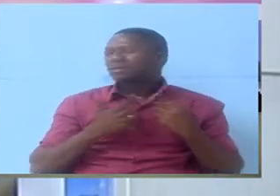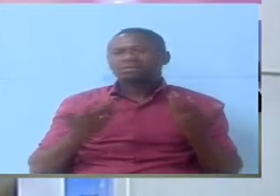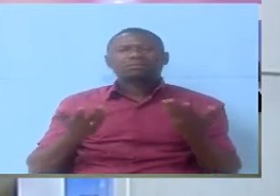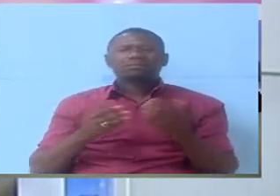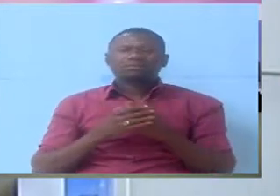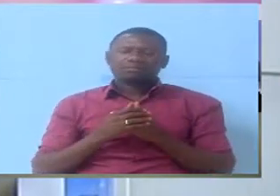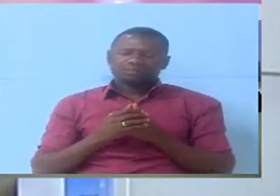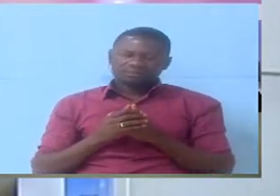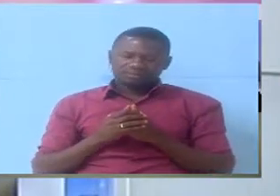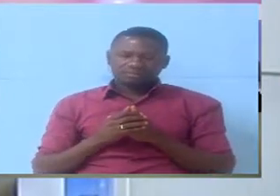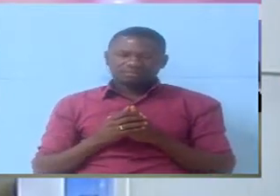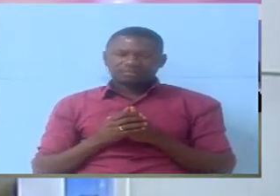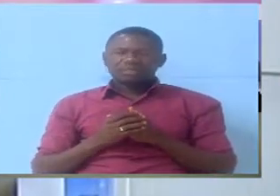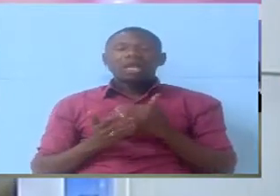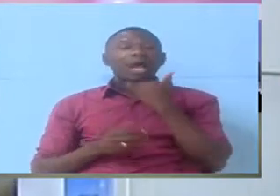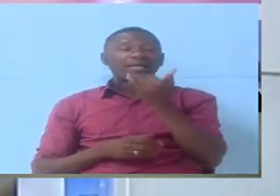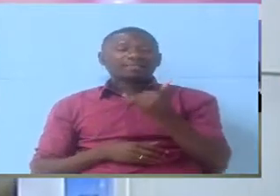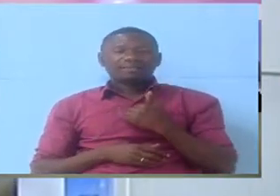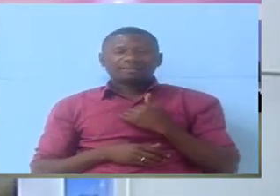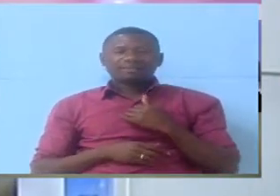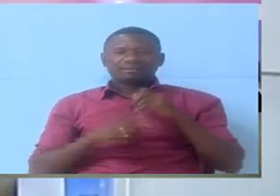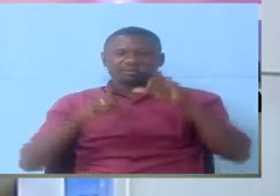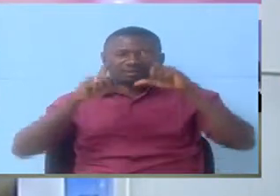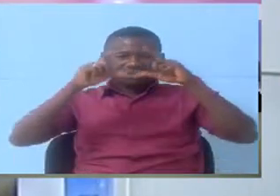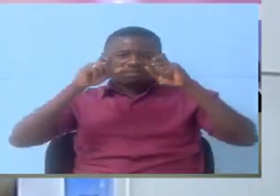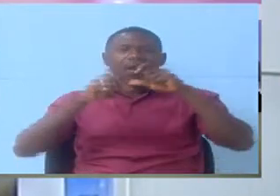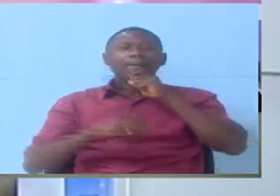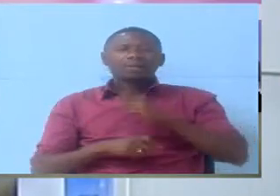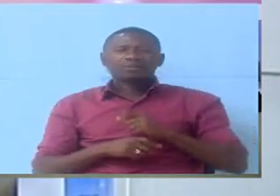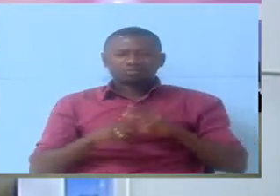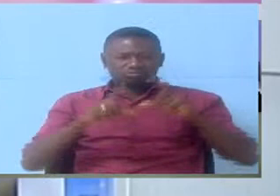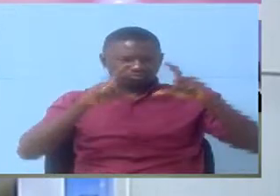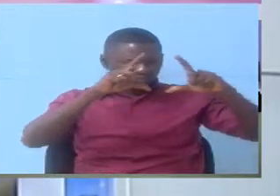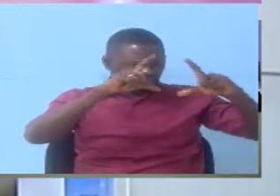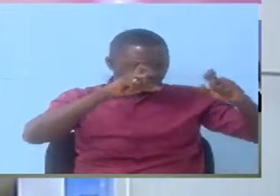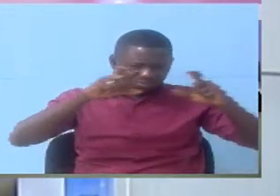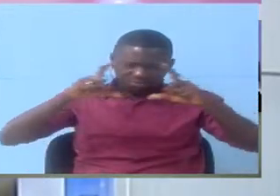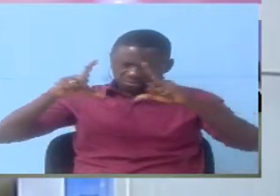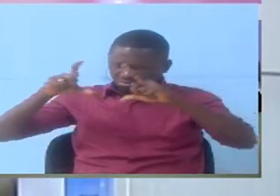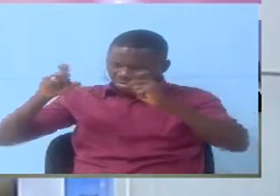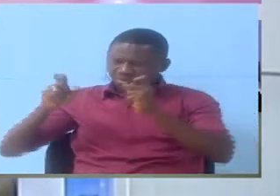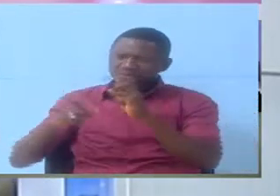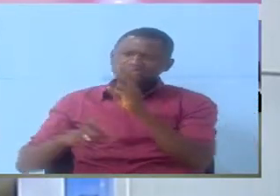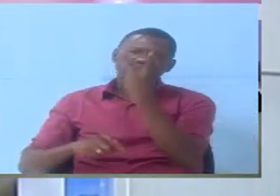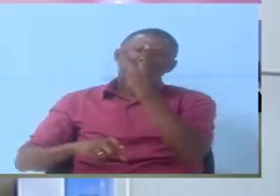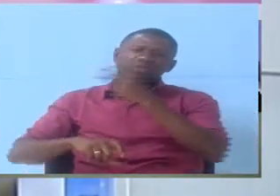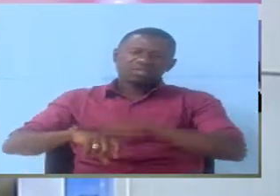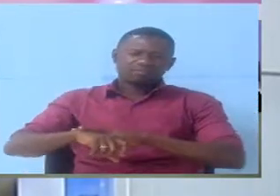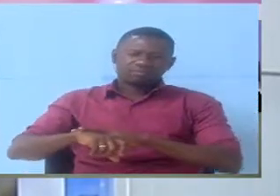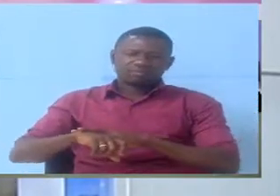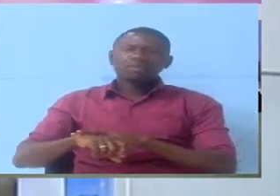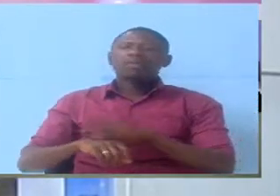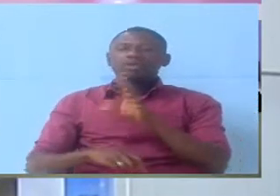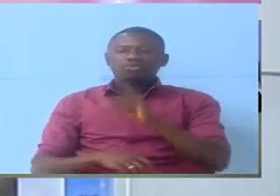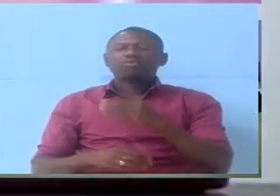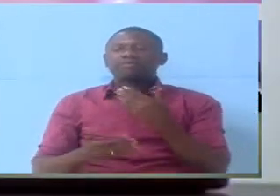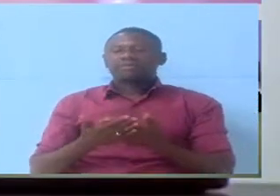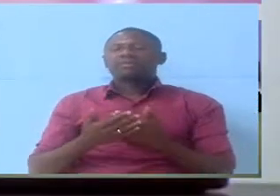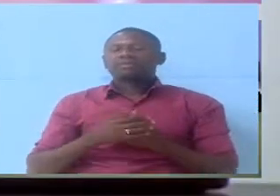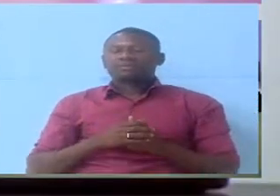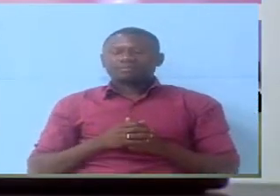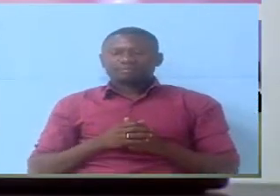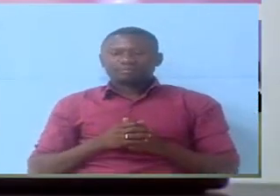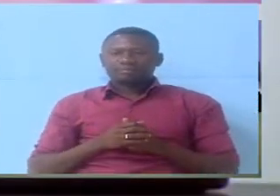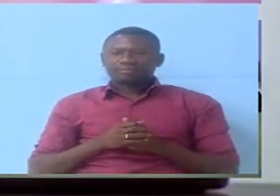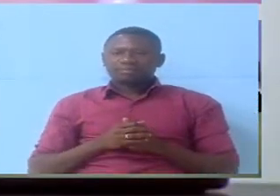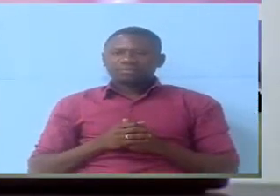So I asked the cameraman to take two shots. Go camera, nkonata lie natal fulata. Which he did. Ufana ye okay. We moved forward again.